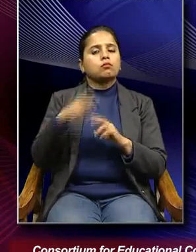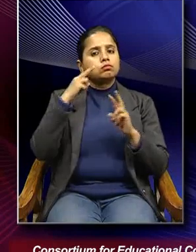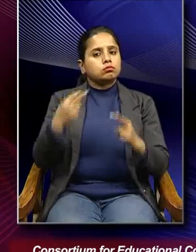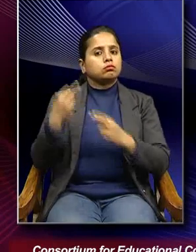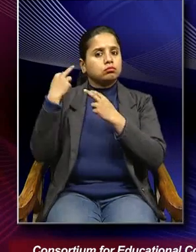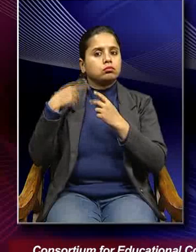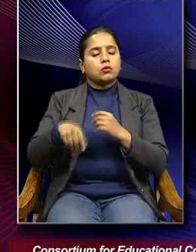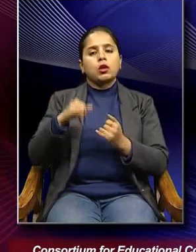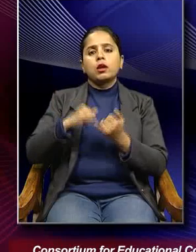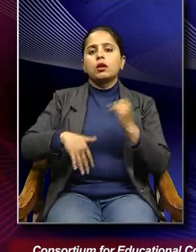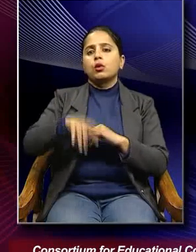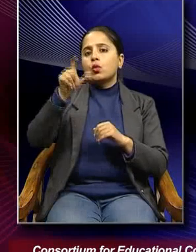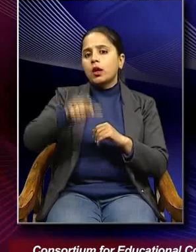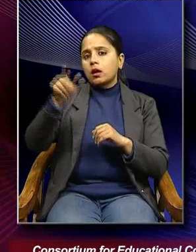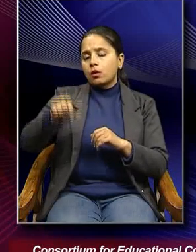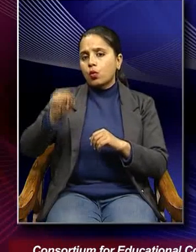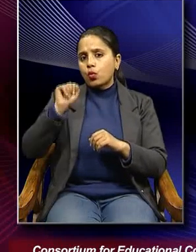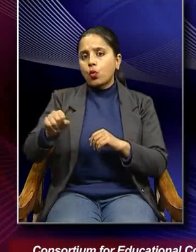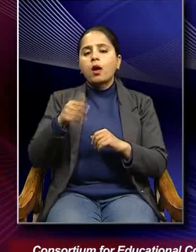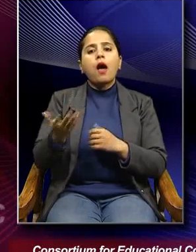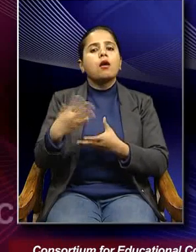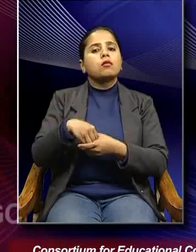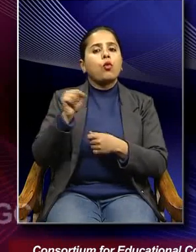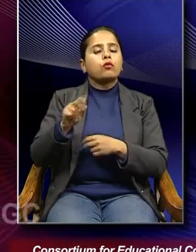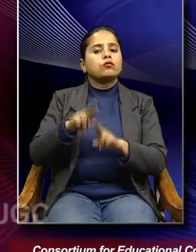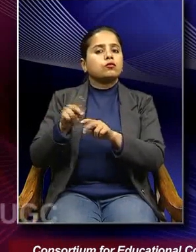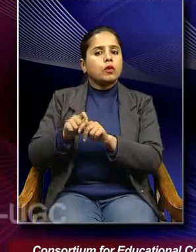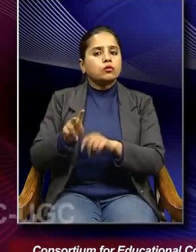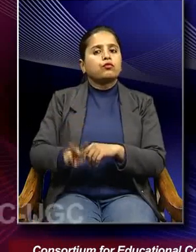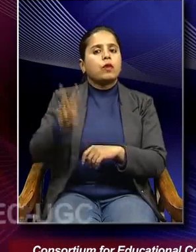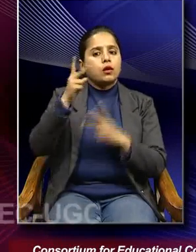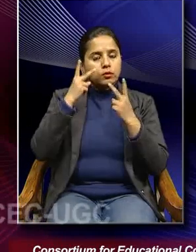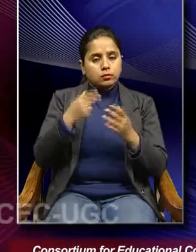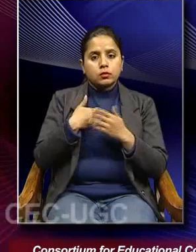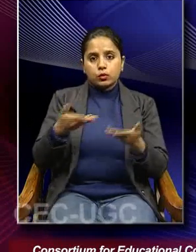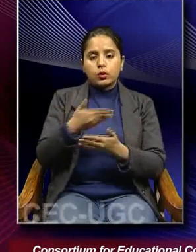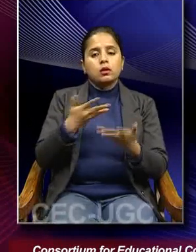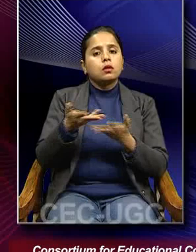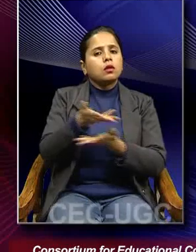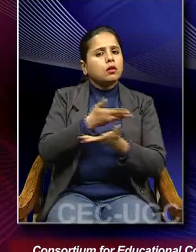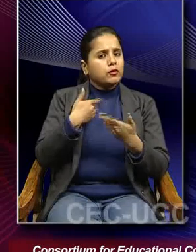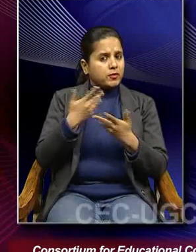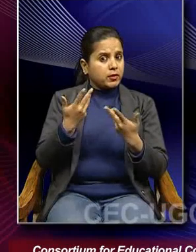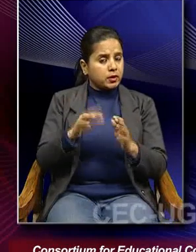of individual utility functions was presented. We will discuss various